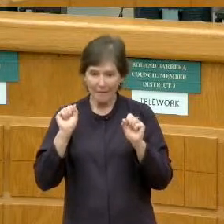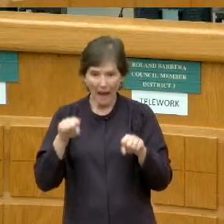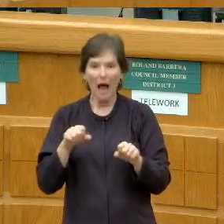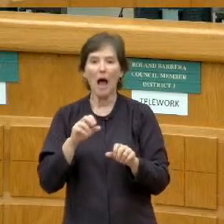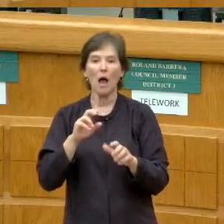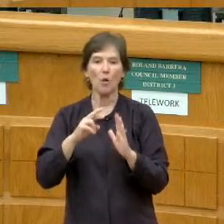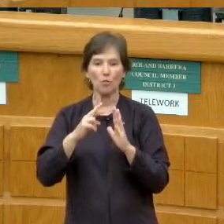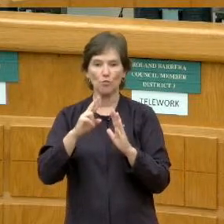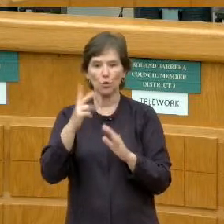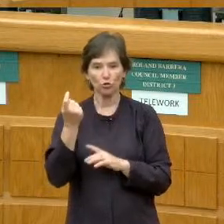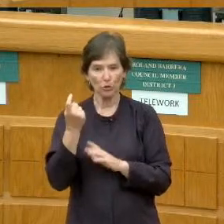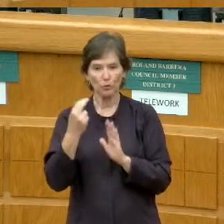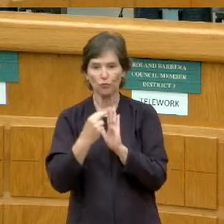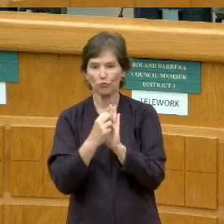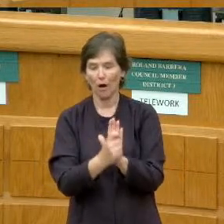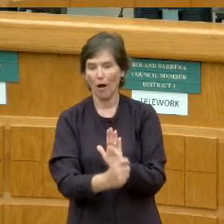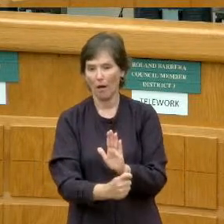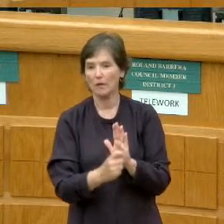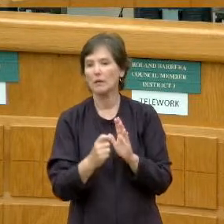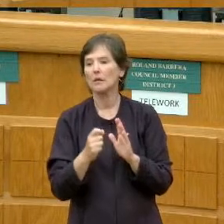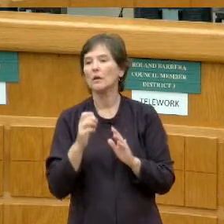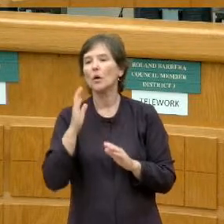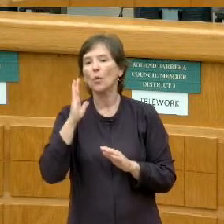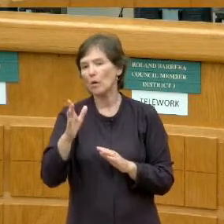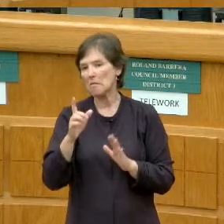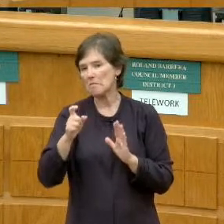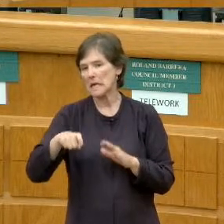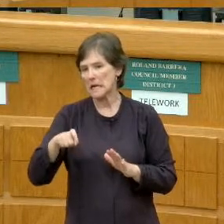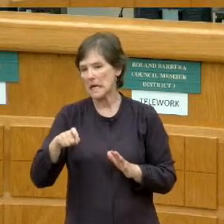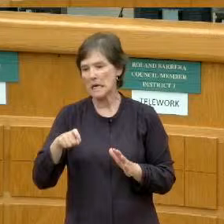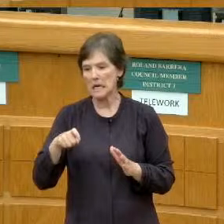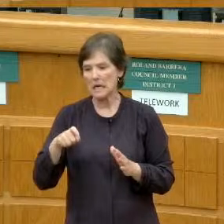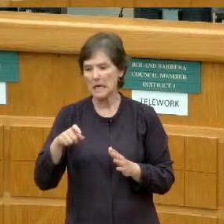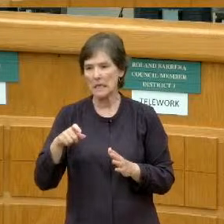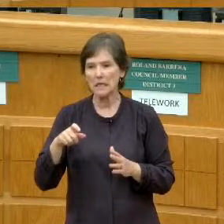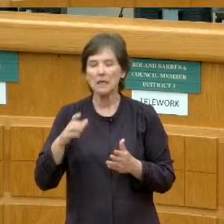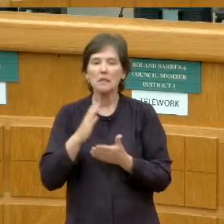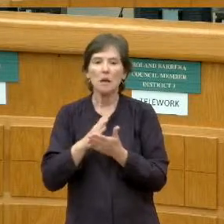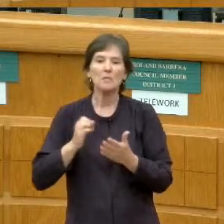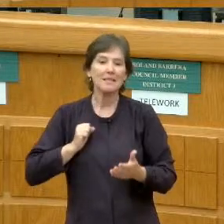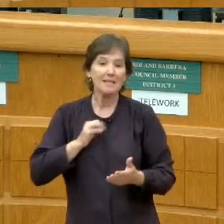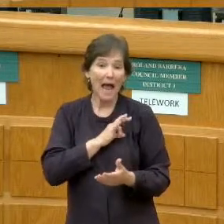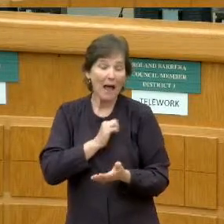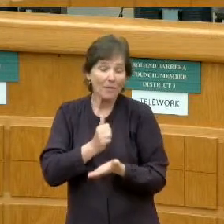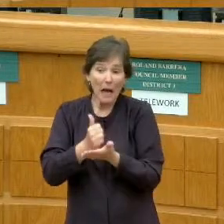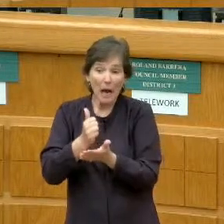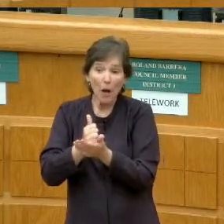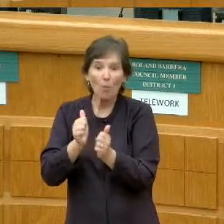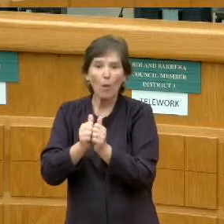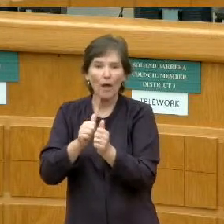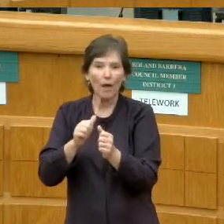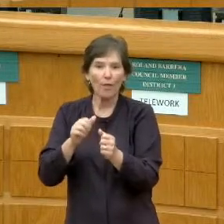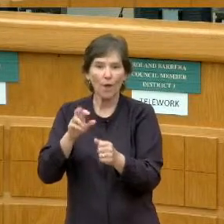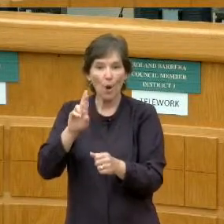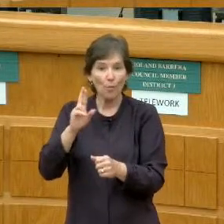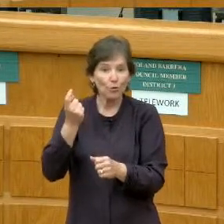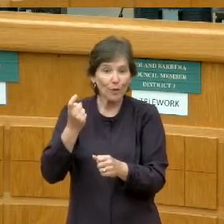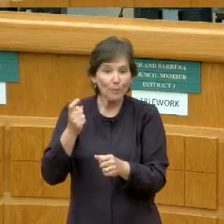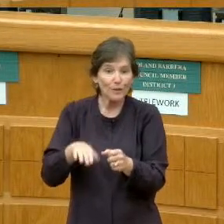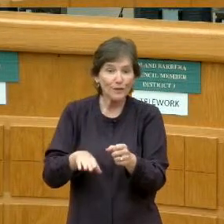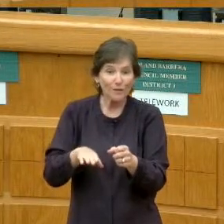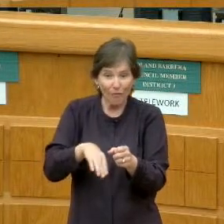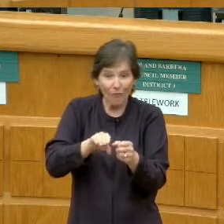patients to, we will be able to issue prescriptions as well. So there's going to be a need for, I would